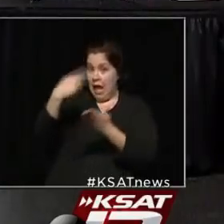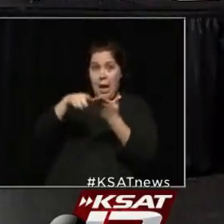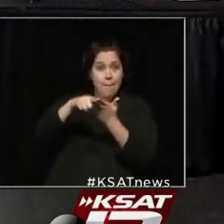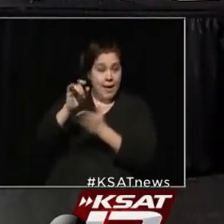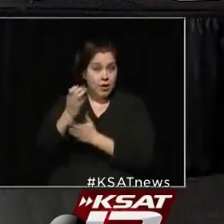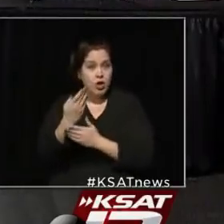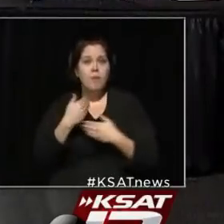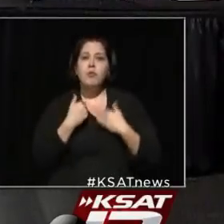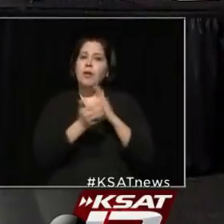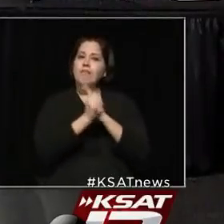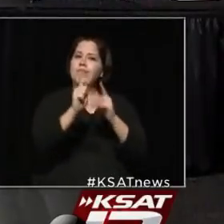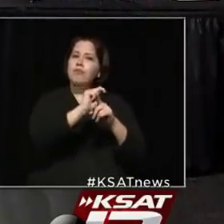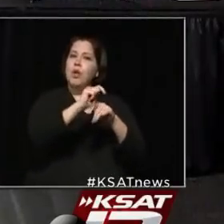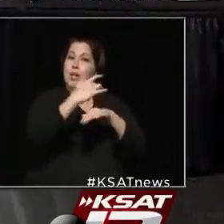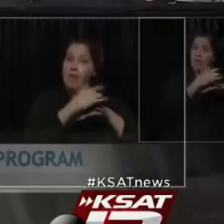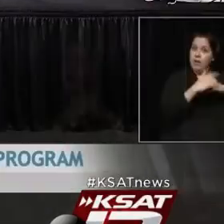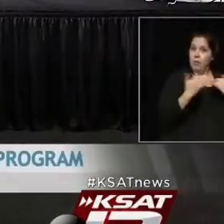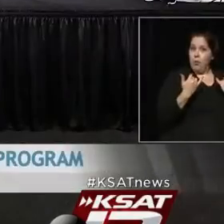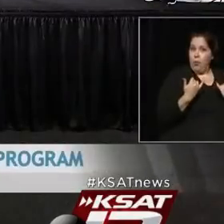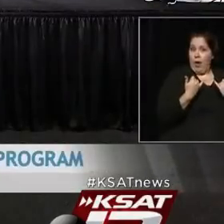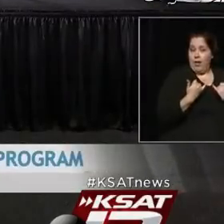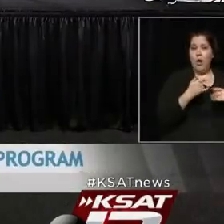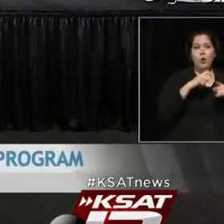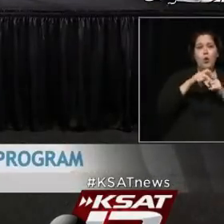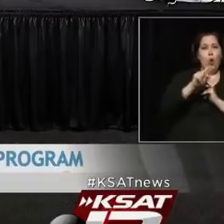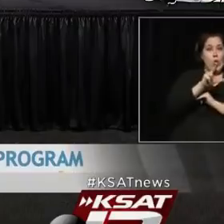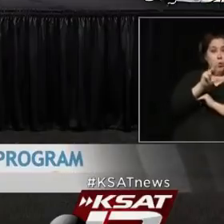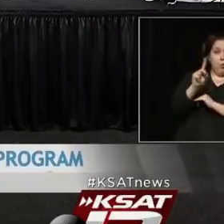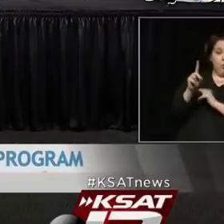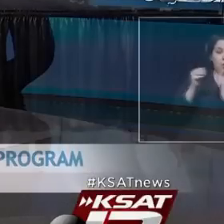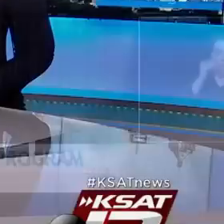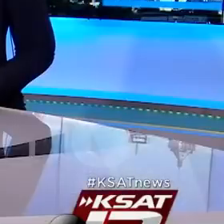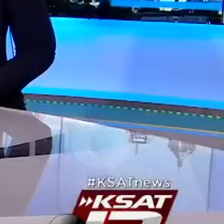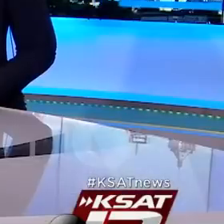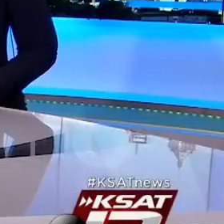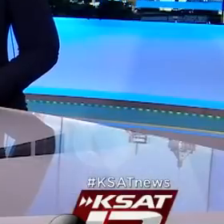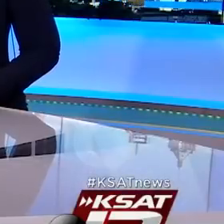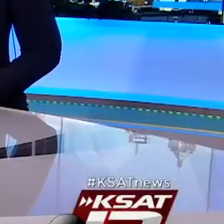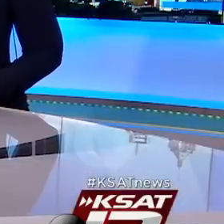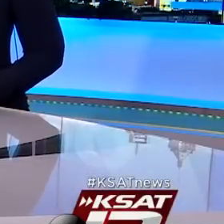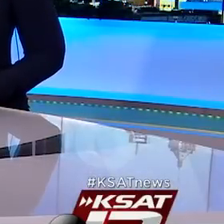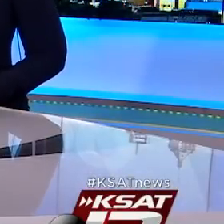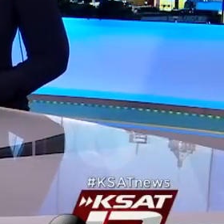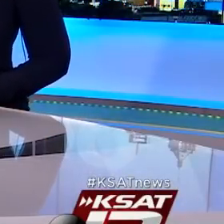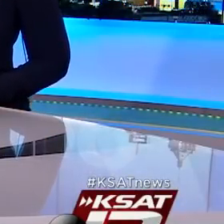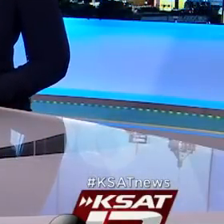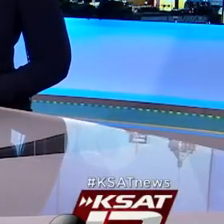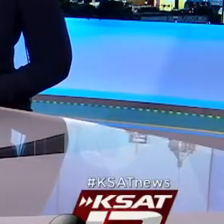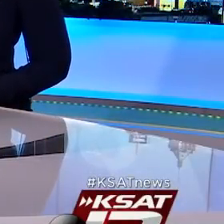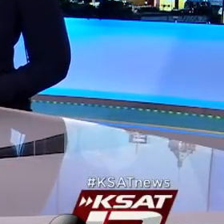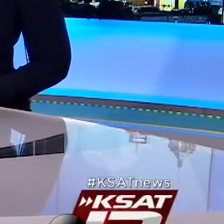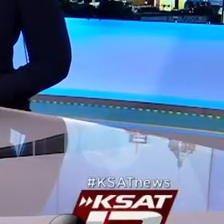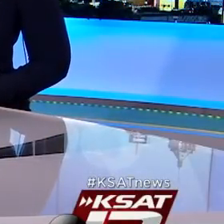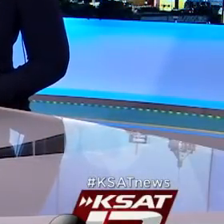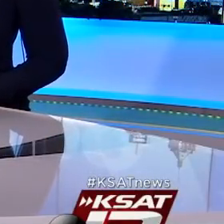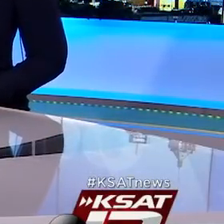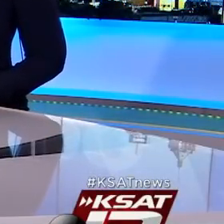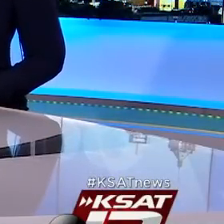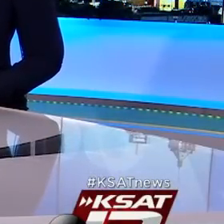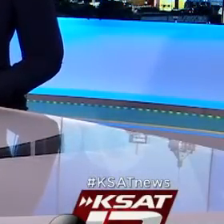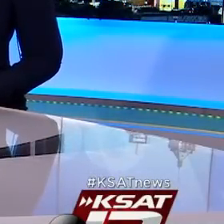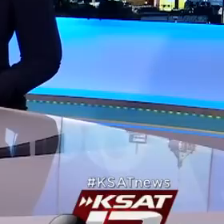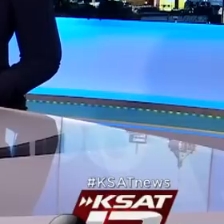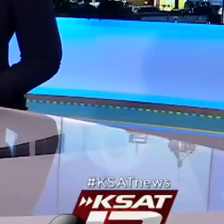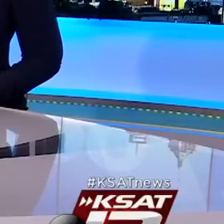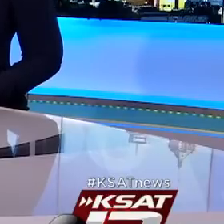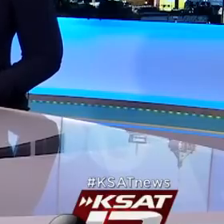skills training available to you right now. All right, it's a troubling trend that continues tonight. We're seeing more and more cases in